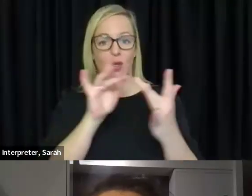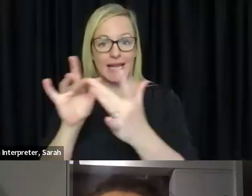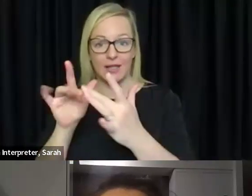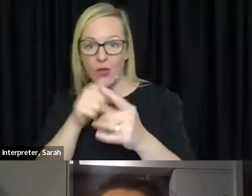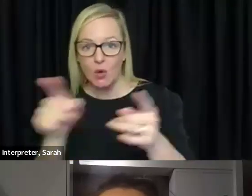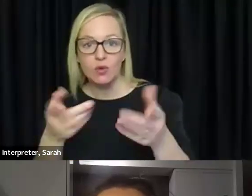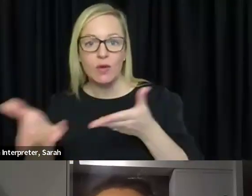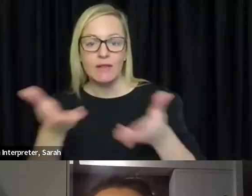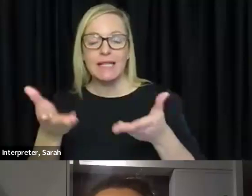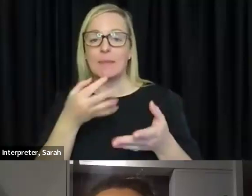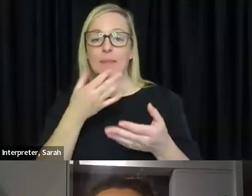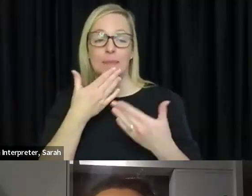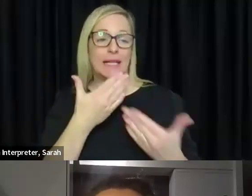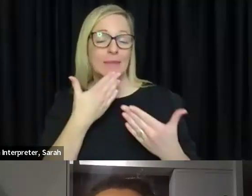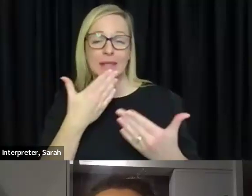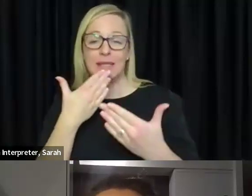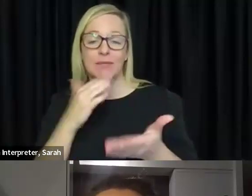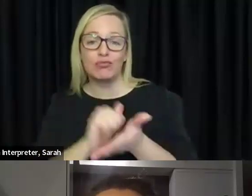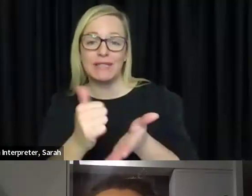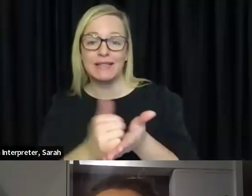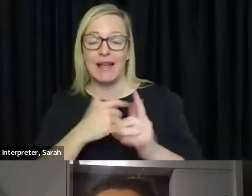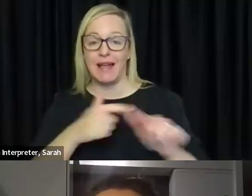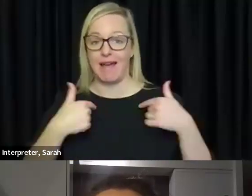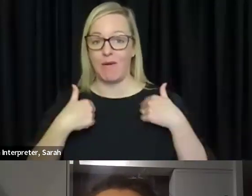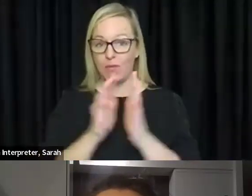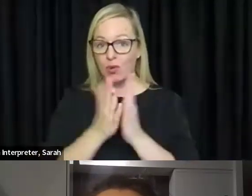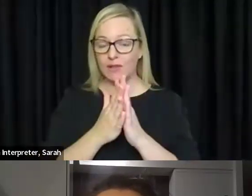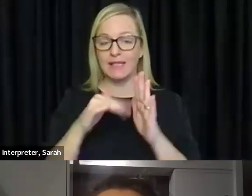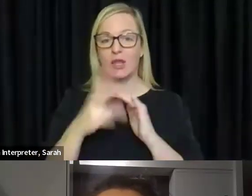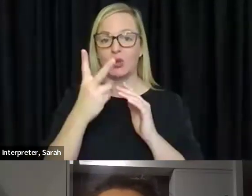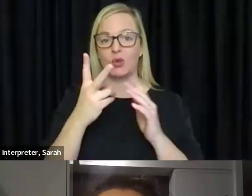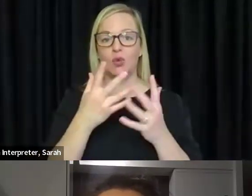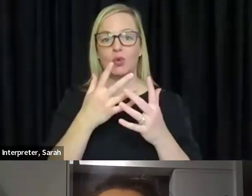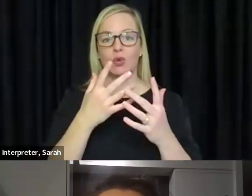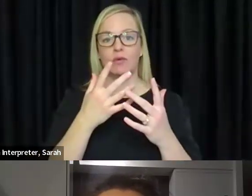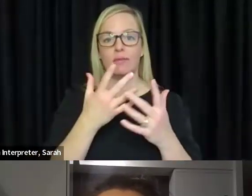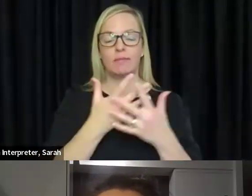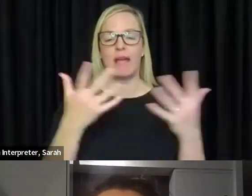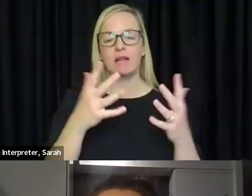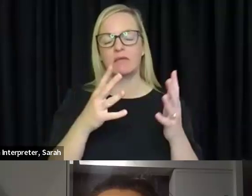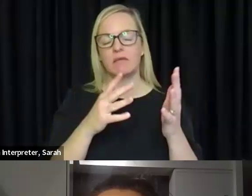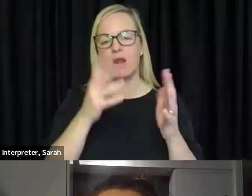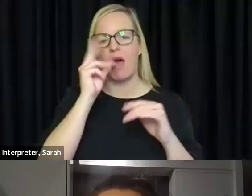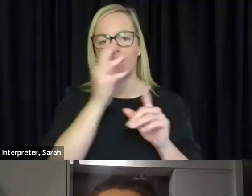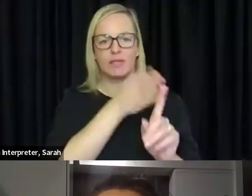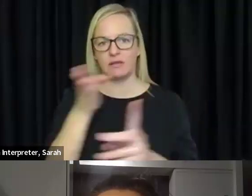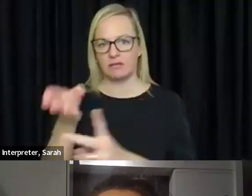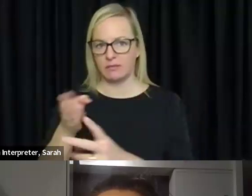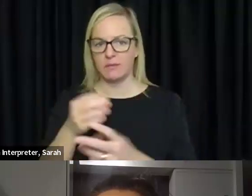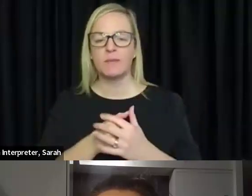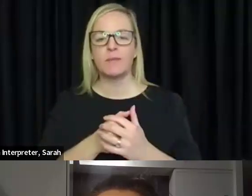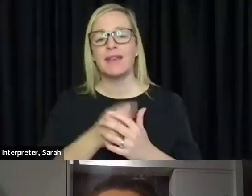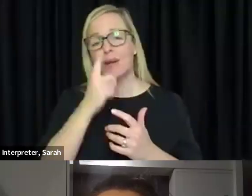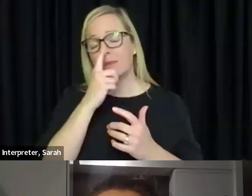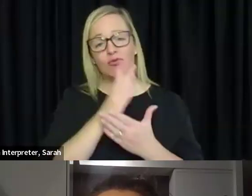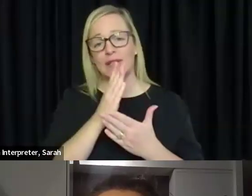and get your books printed out and in the two main libraries. But yeah, I just think it's, people need to